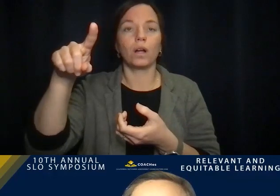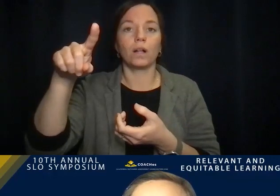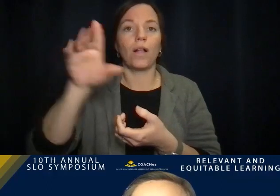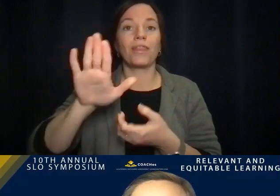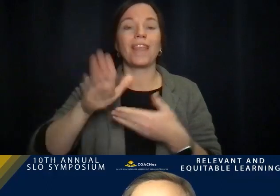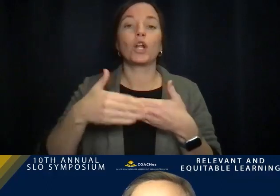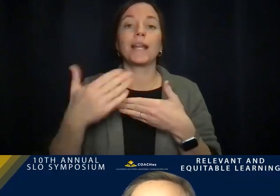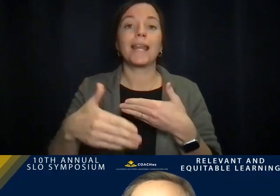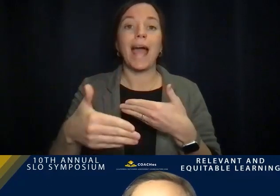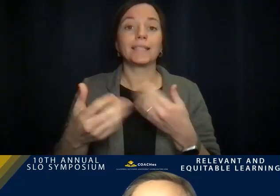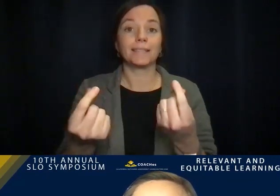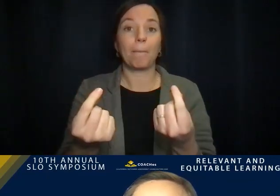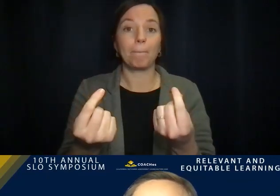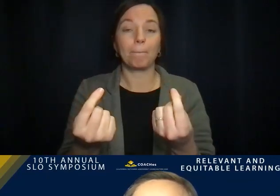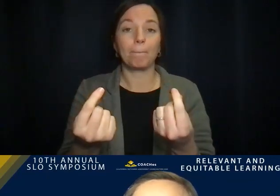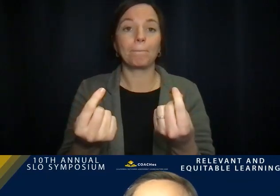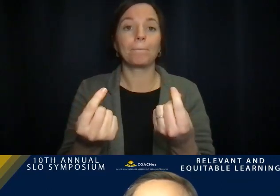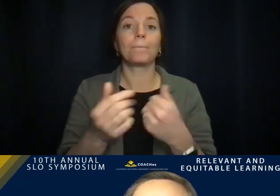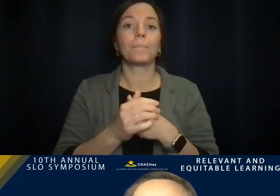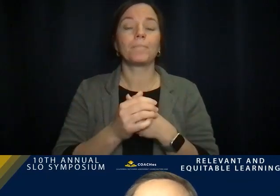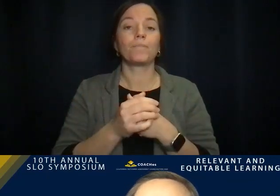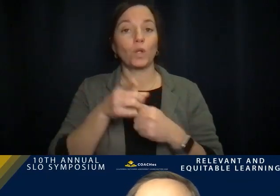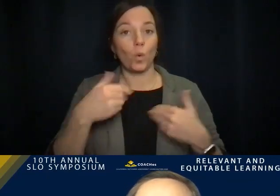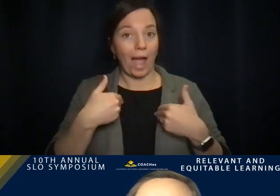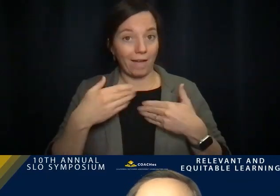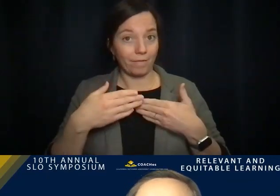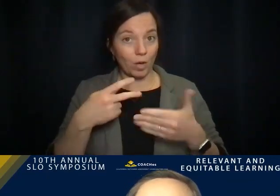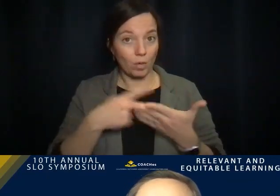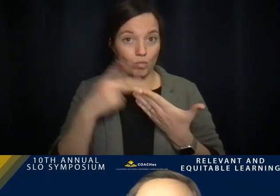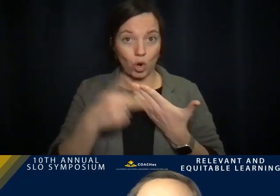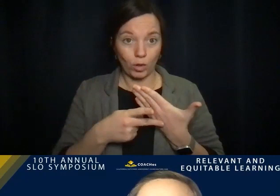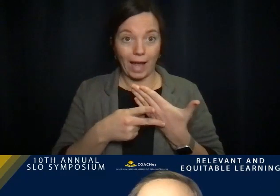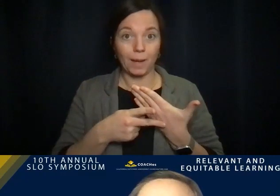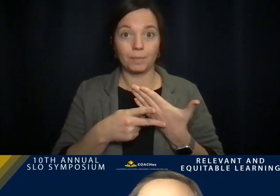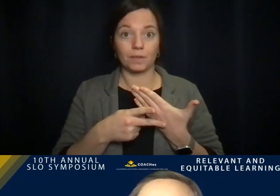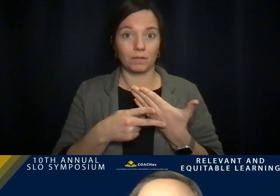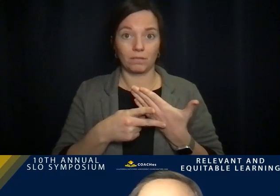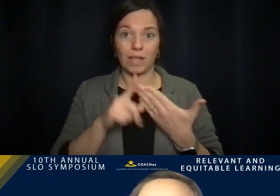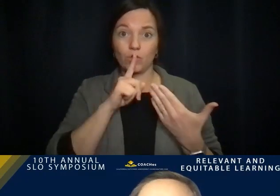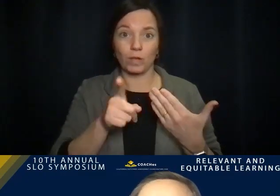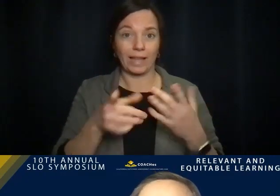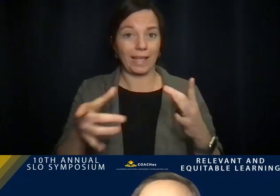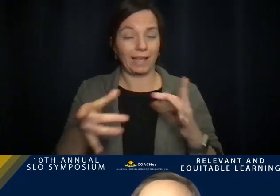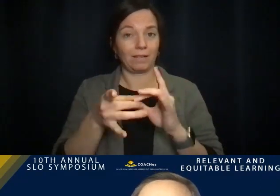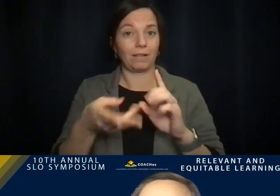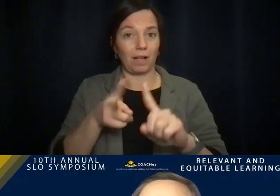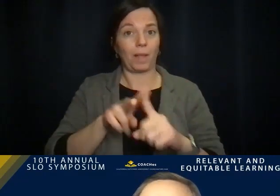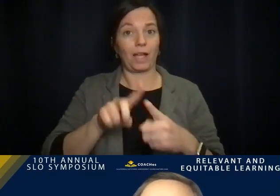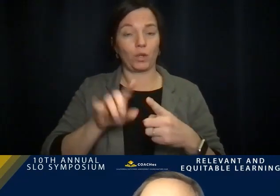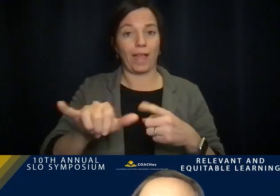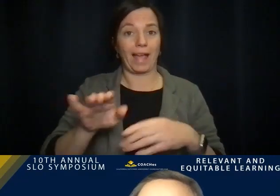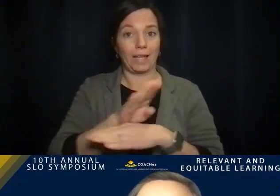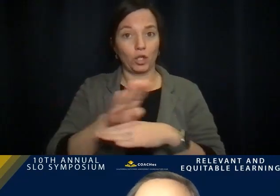their next step. You have programs that are relevant to industry in your